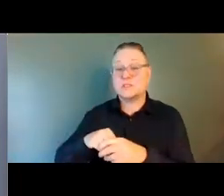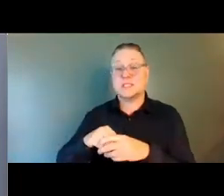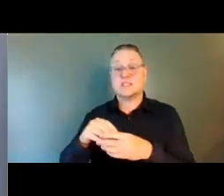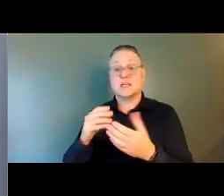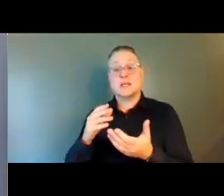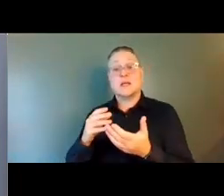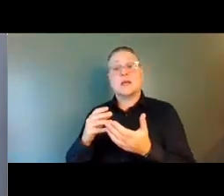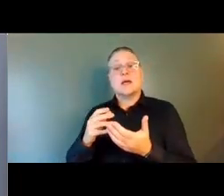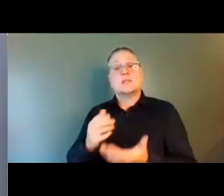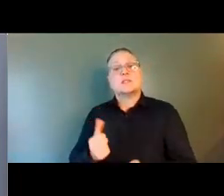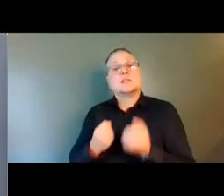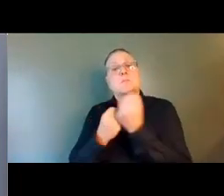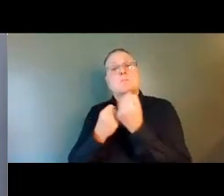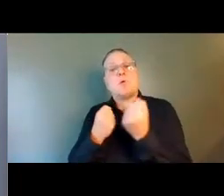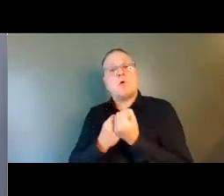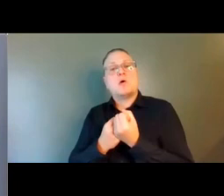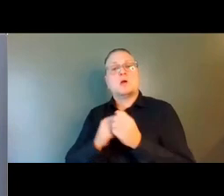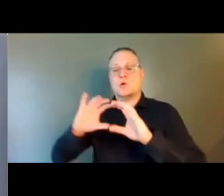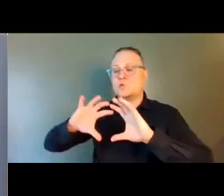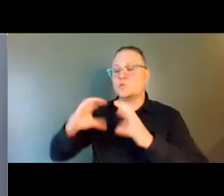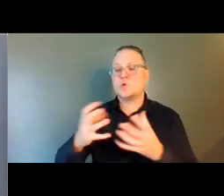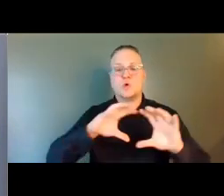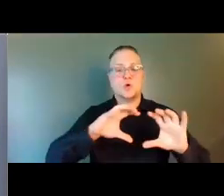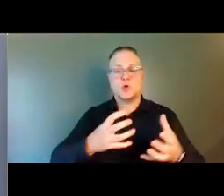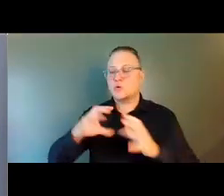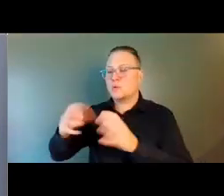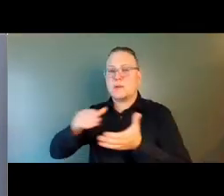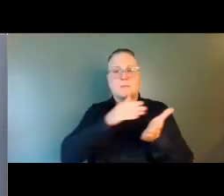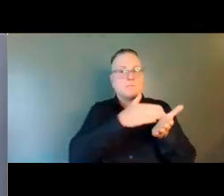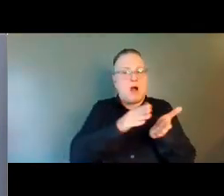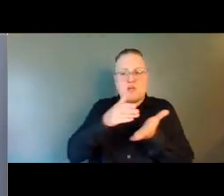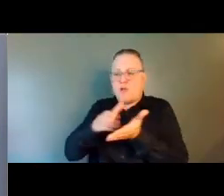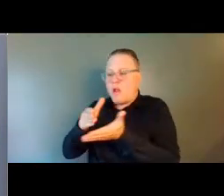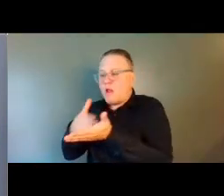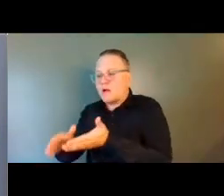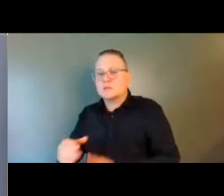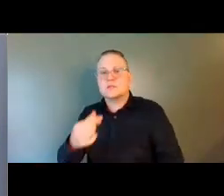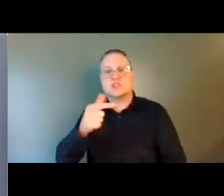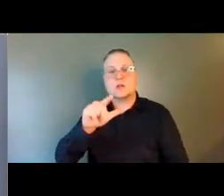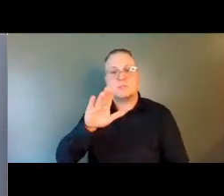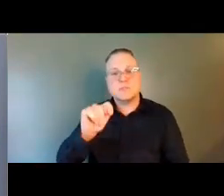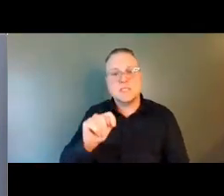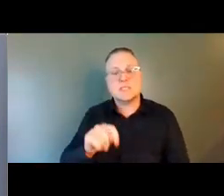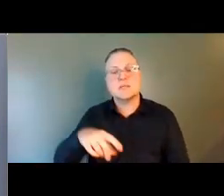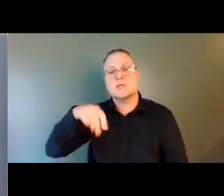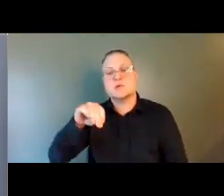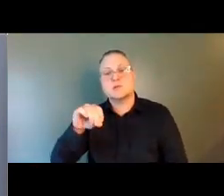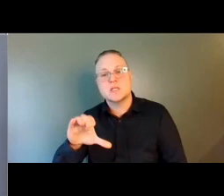GLBT, people of color, and worked in jobs that embrace diversity, including disability.